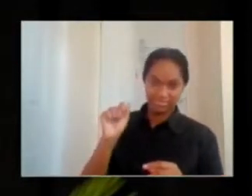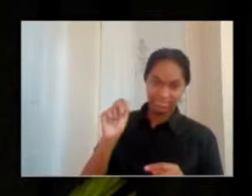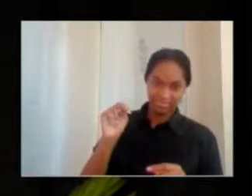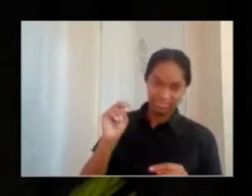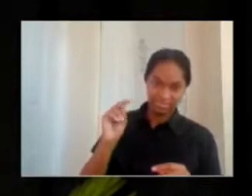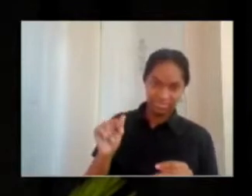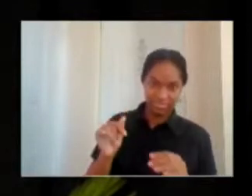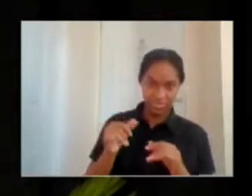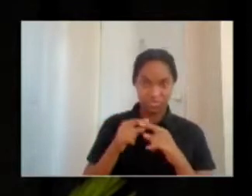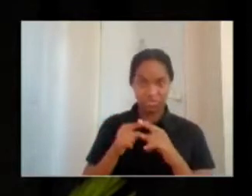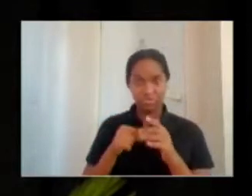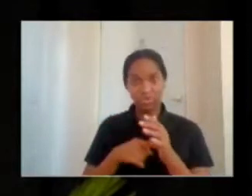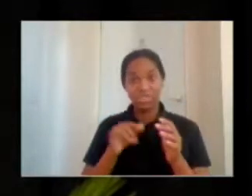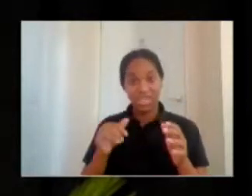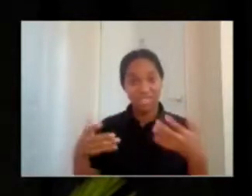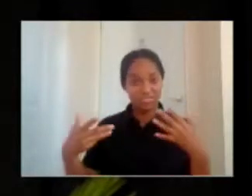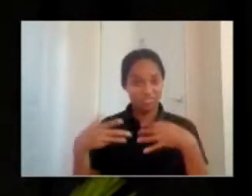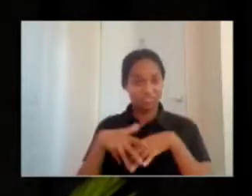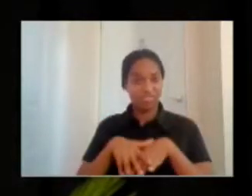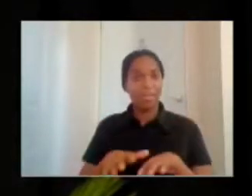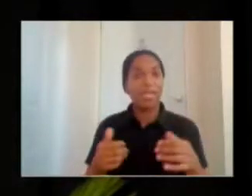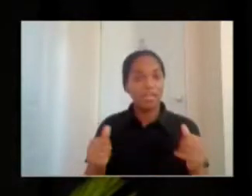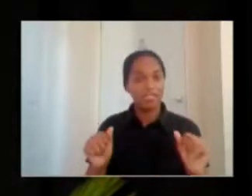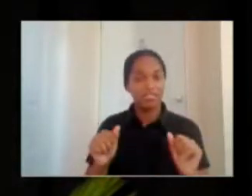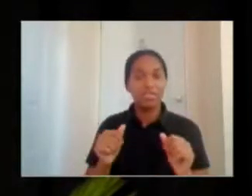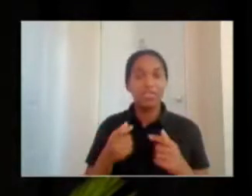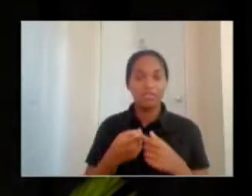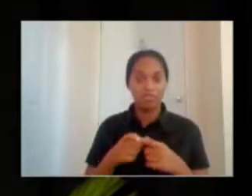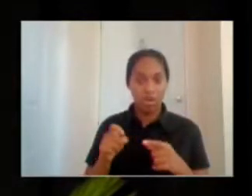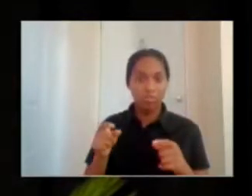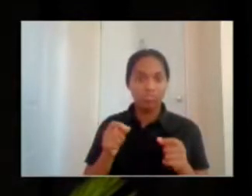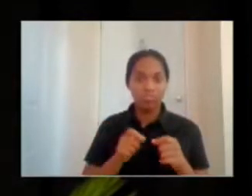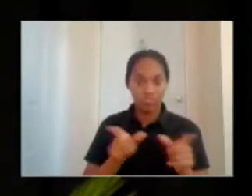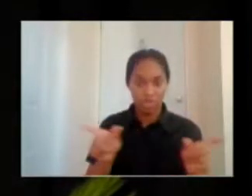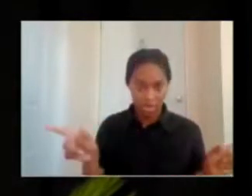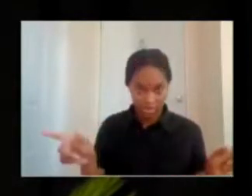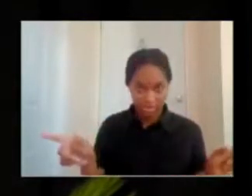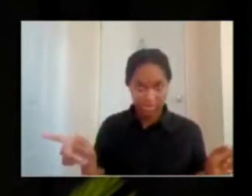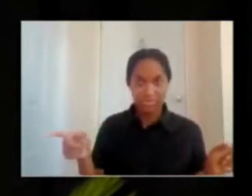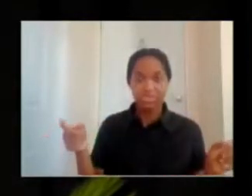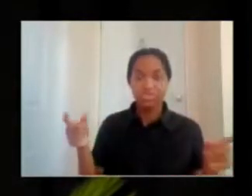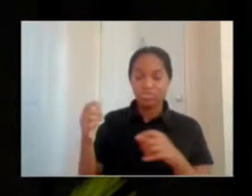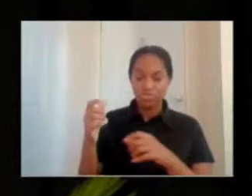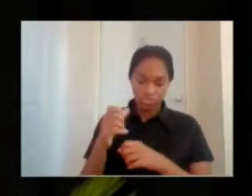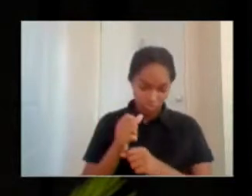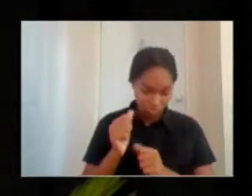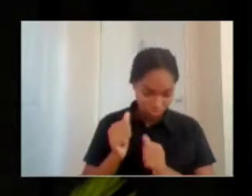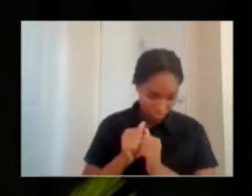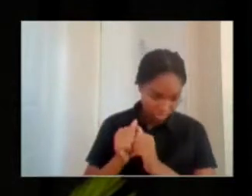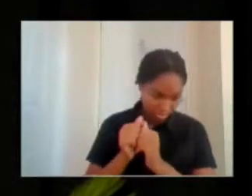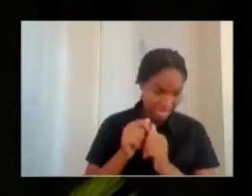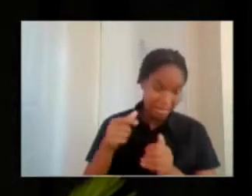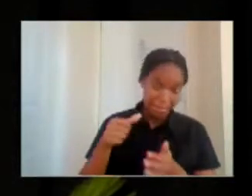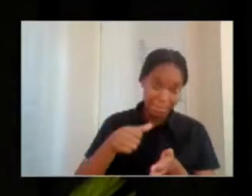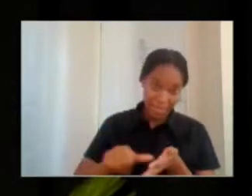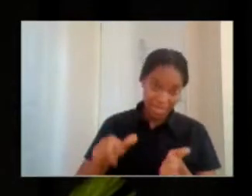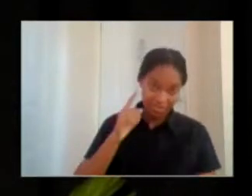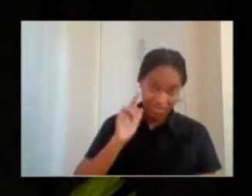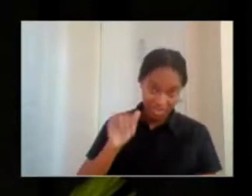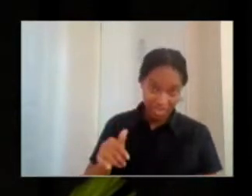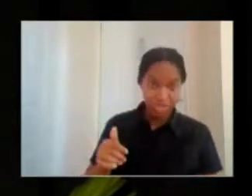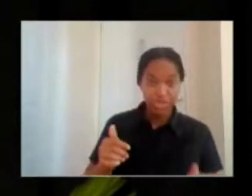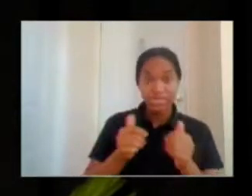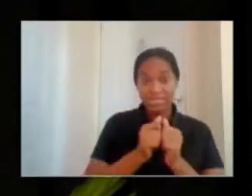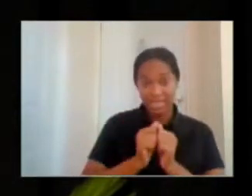is a collaborative effort from the broadcasters together. Paid for that,